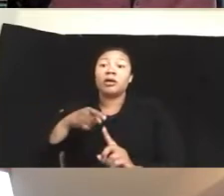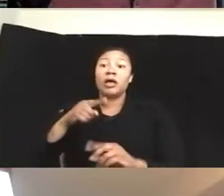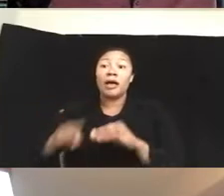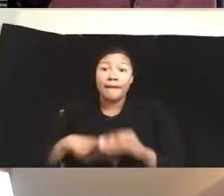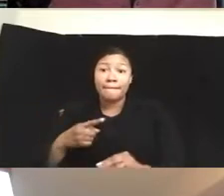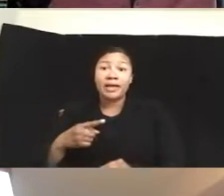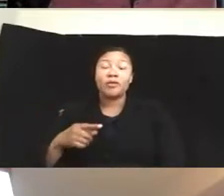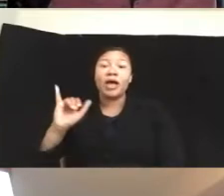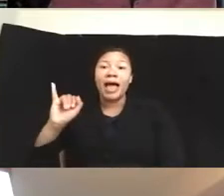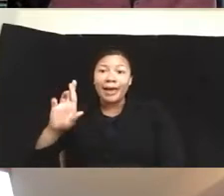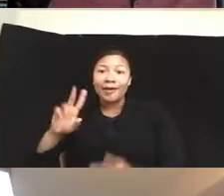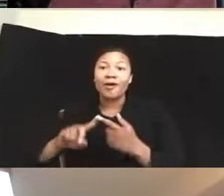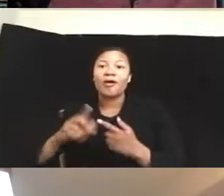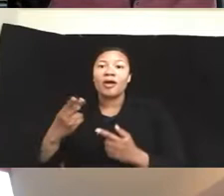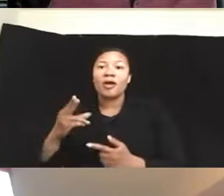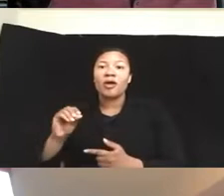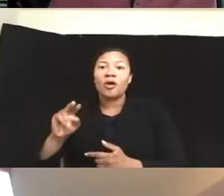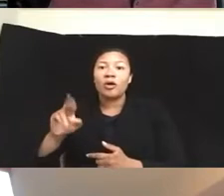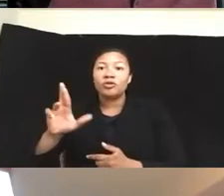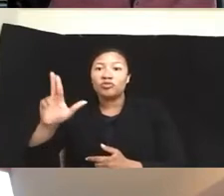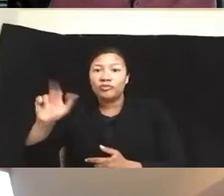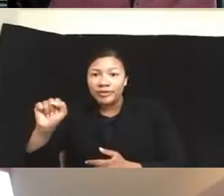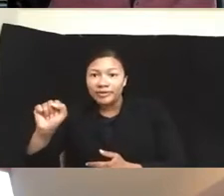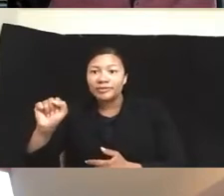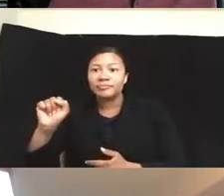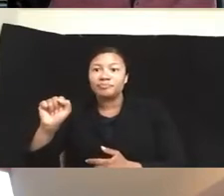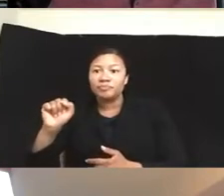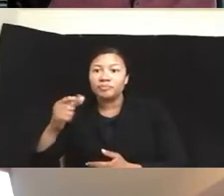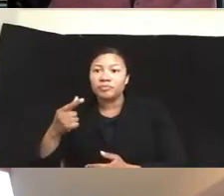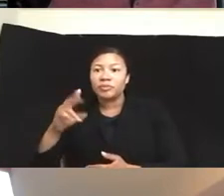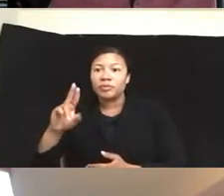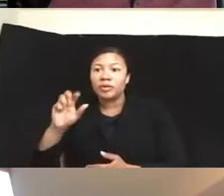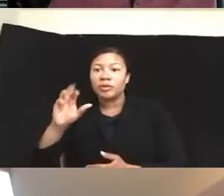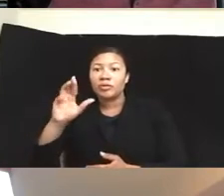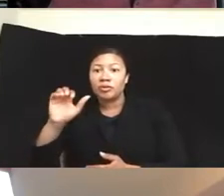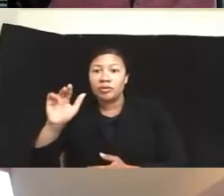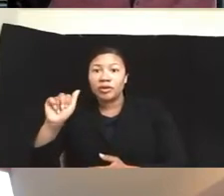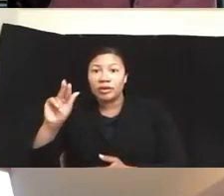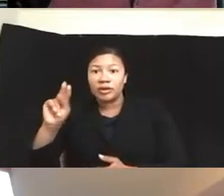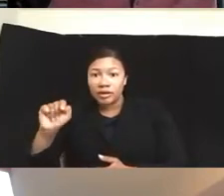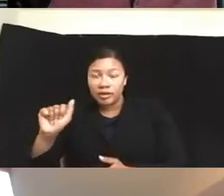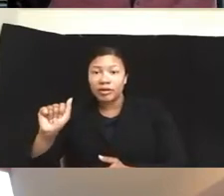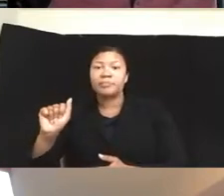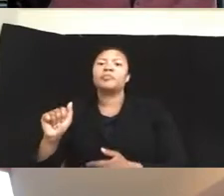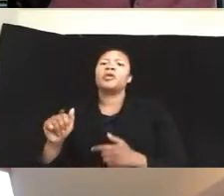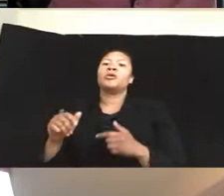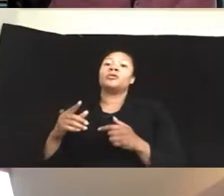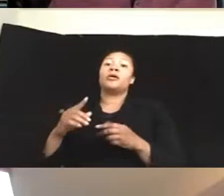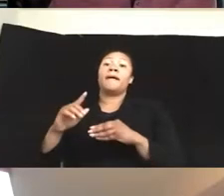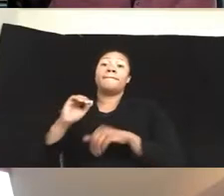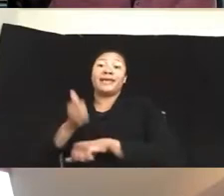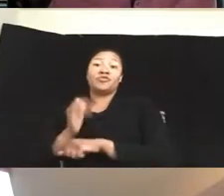IR, et cetera, are very compelling in light of academia's colonialist patriarchal systems and structures. I'm curious if there